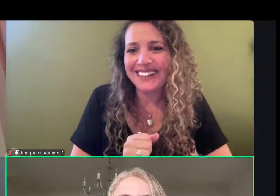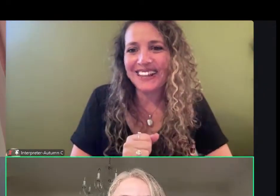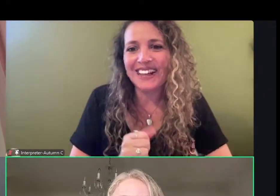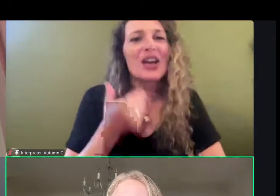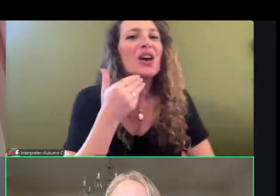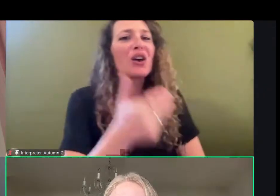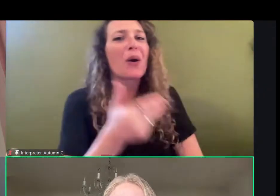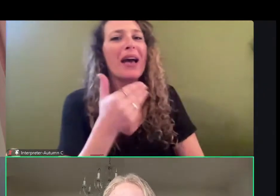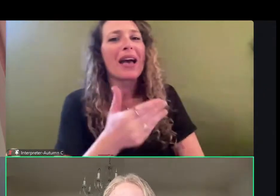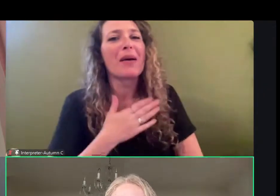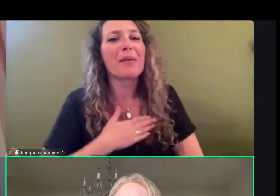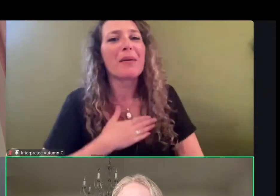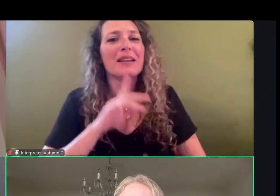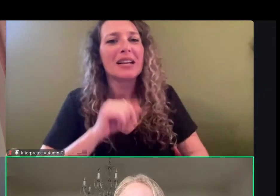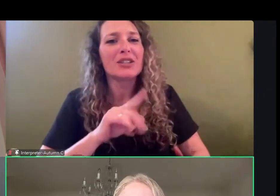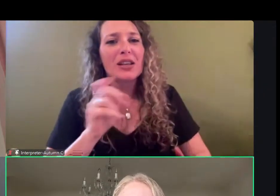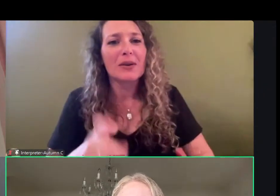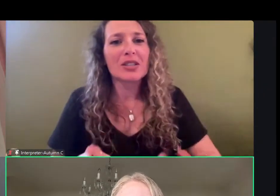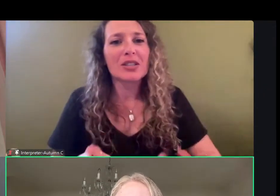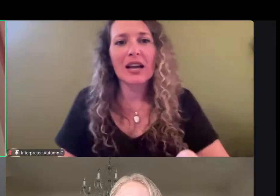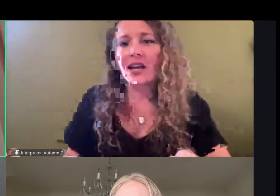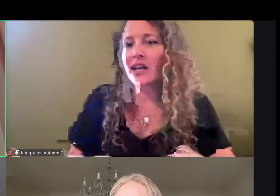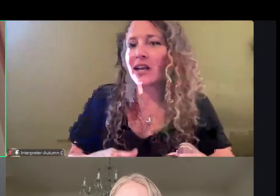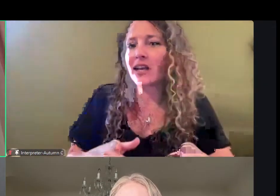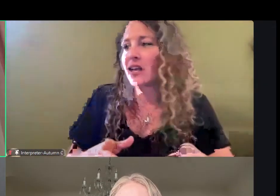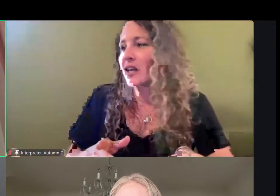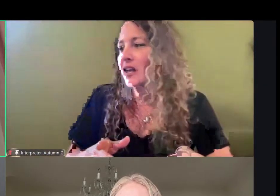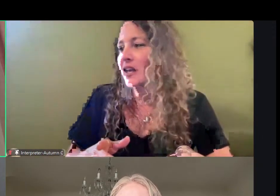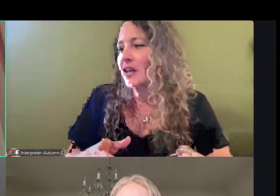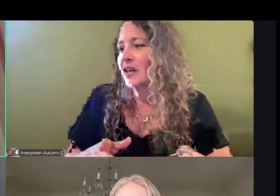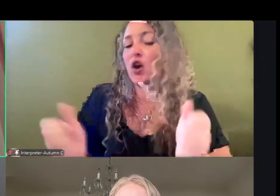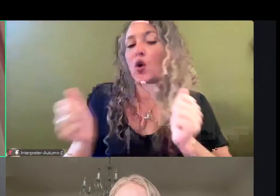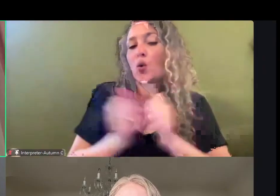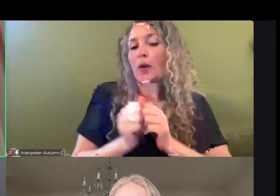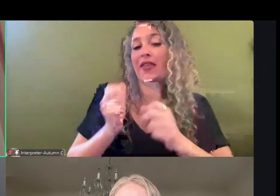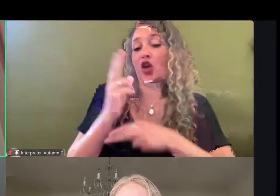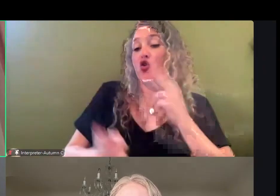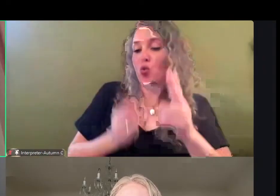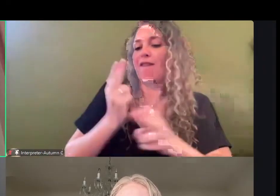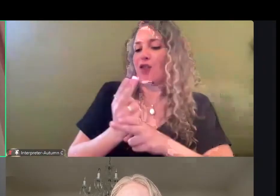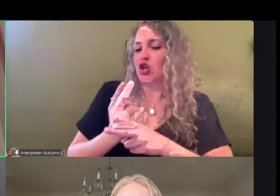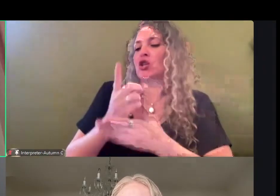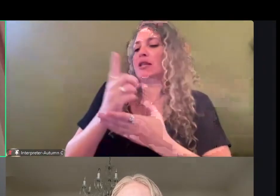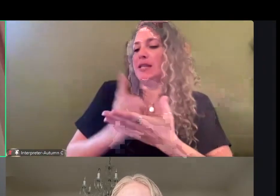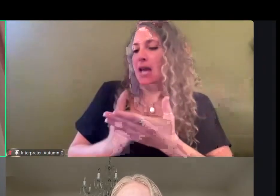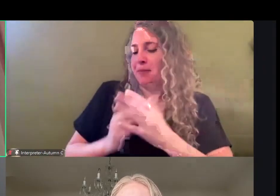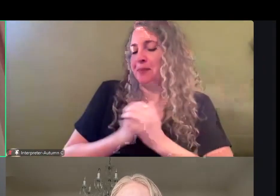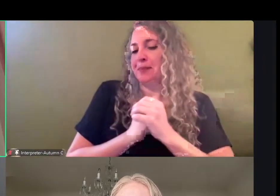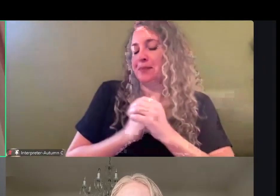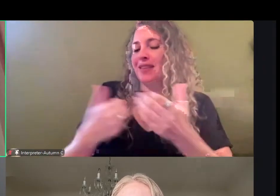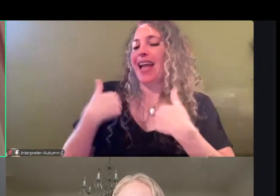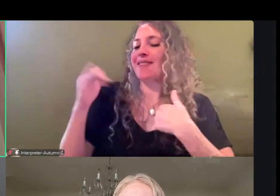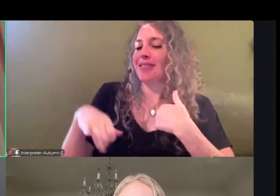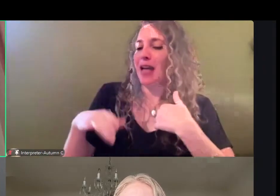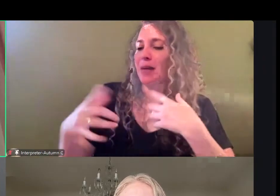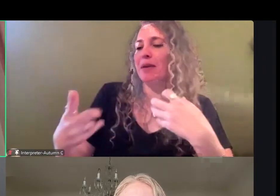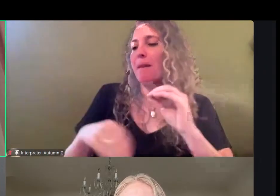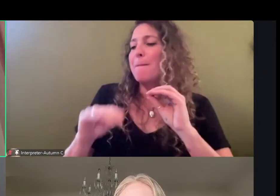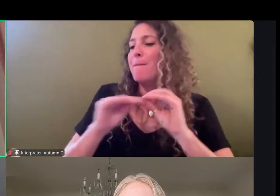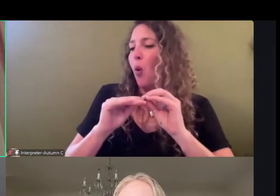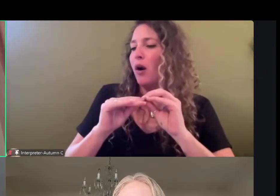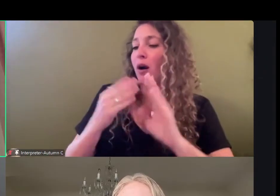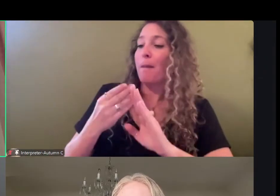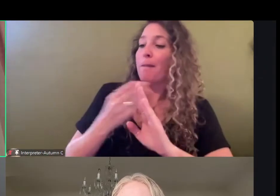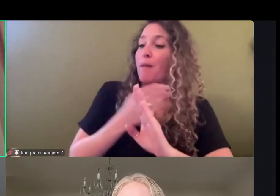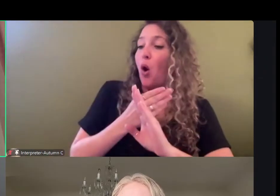Go ahead, please answer the question. Okay, I was just gonna add to, with the universal design, again, having it be more